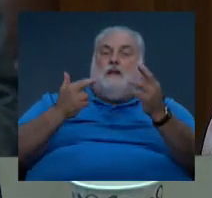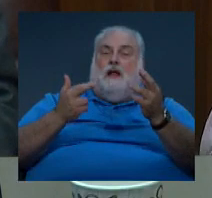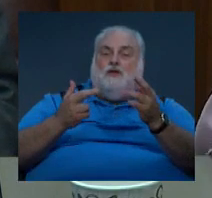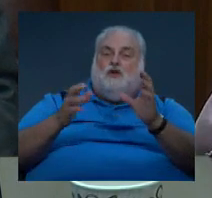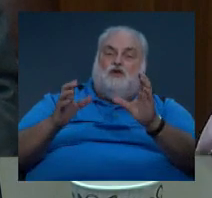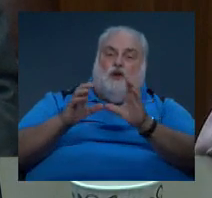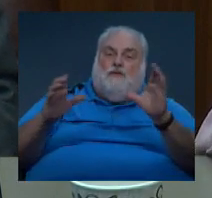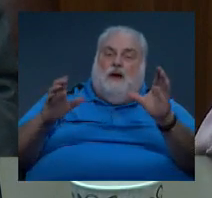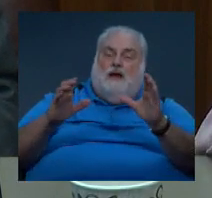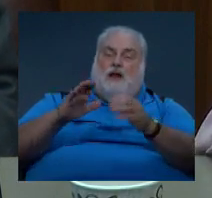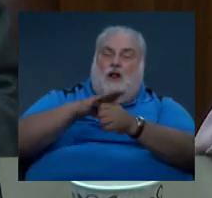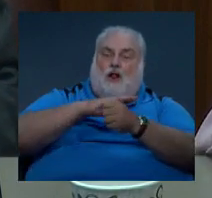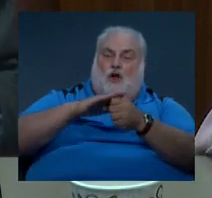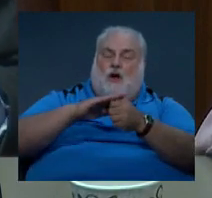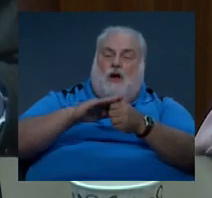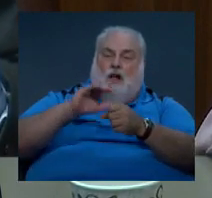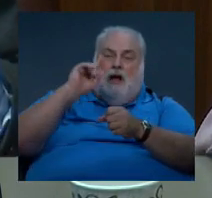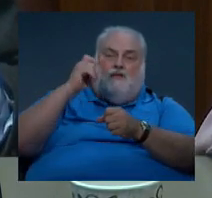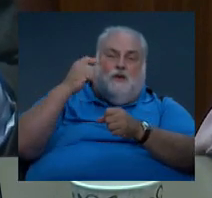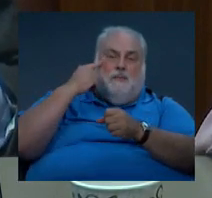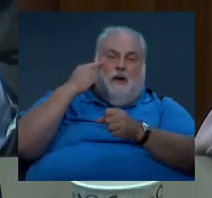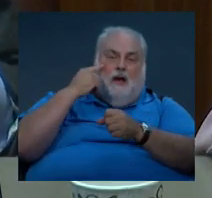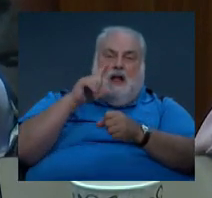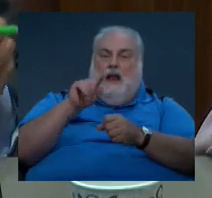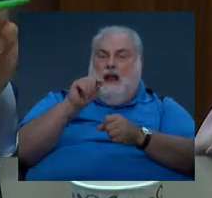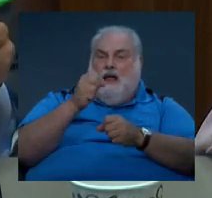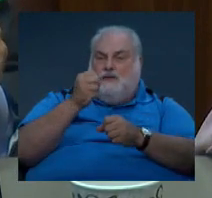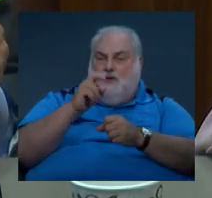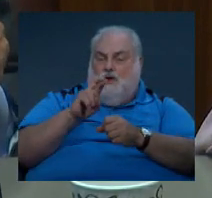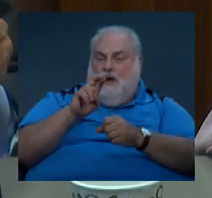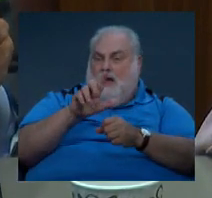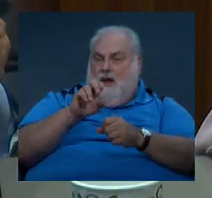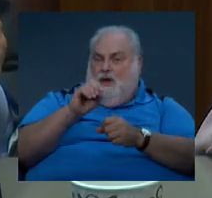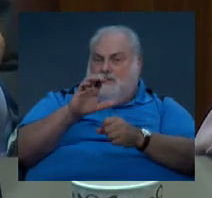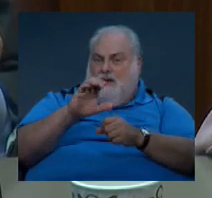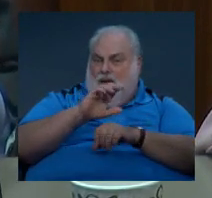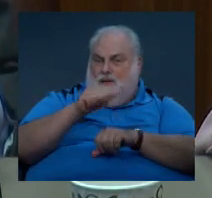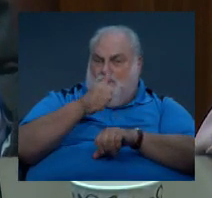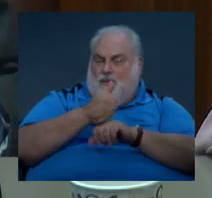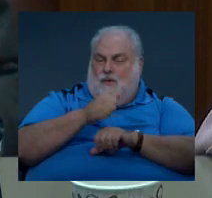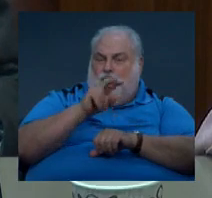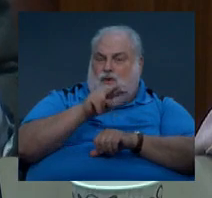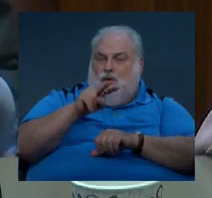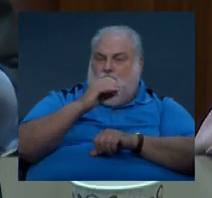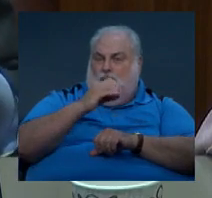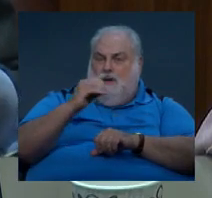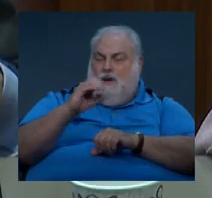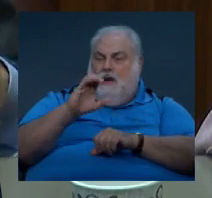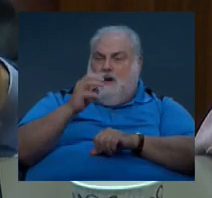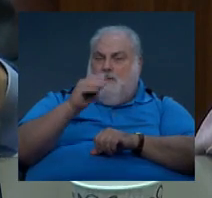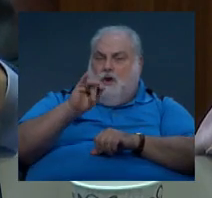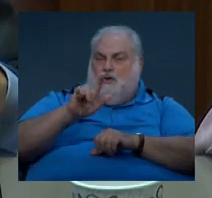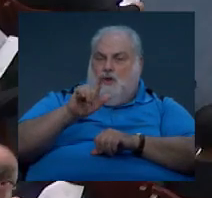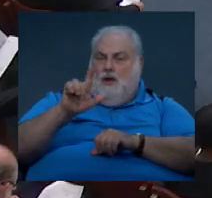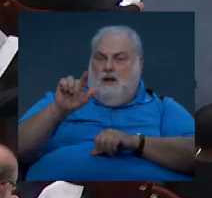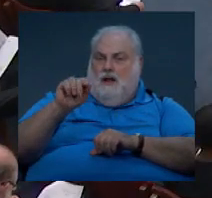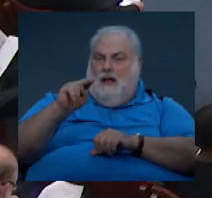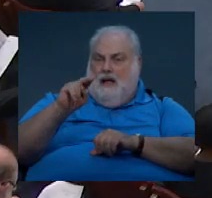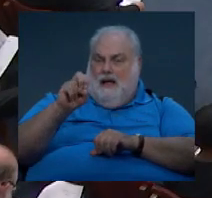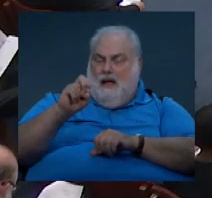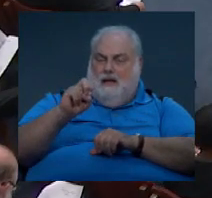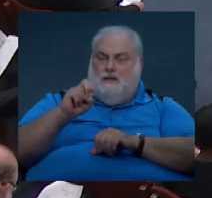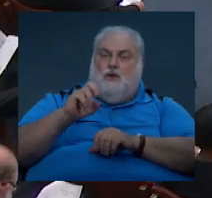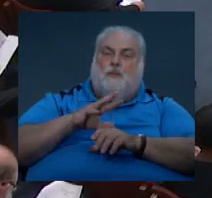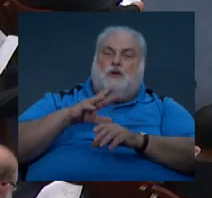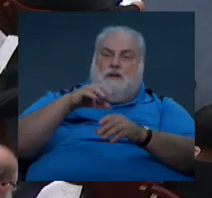to certify local government endorsement of Arkansas Laser Services LLC located at 2200 Commercial Lane, Little Rock, Arkansas, to participate in